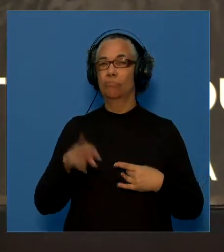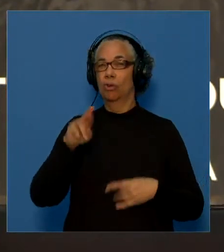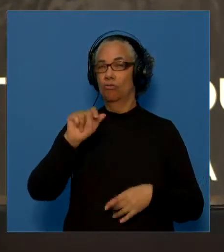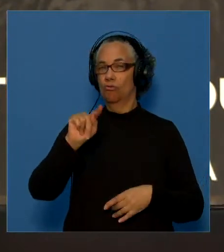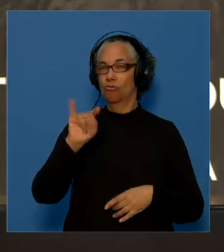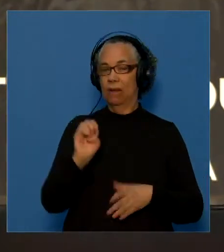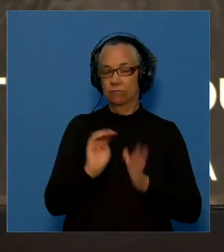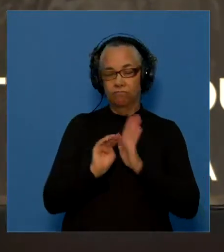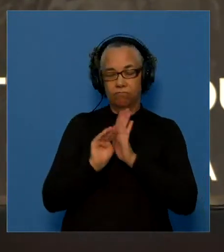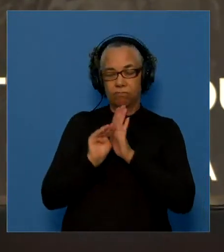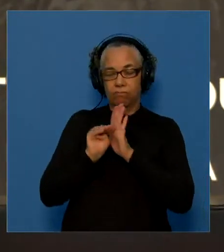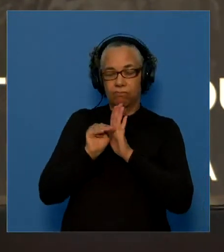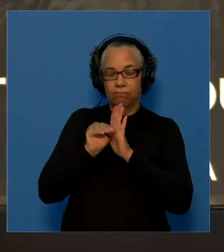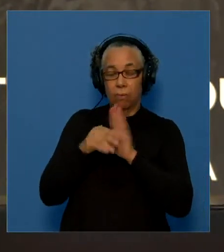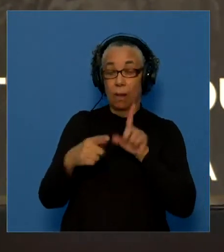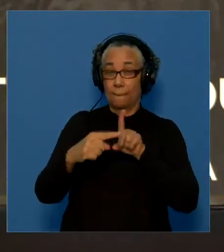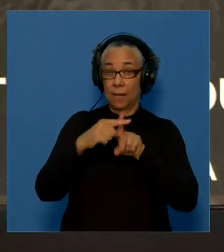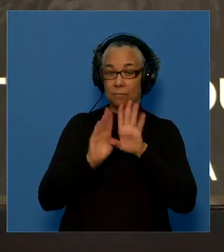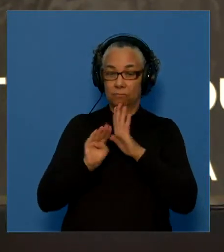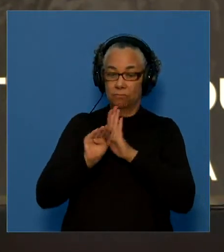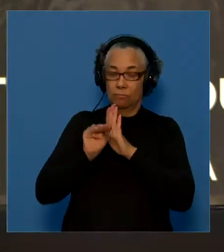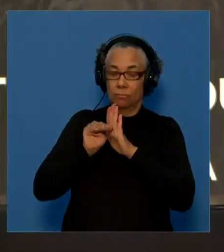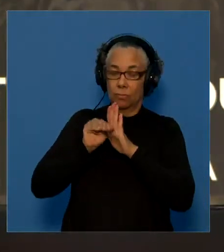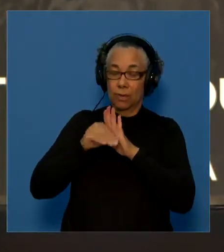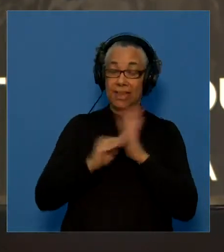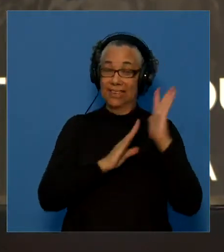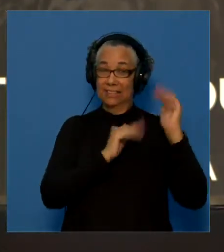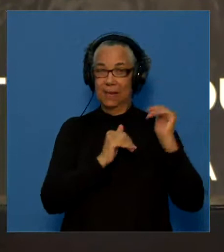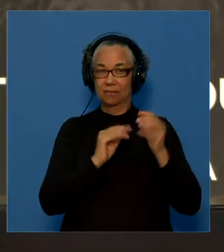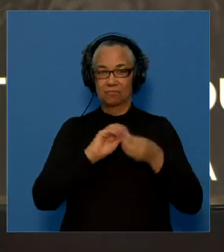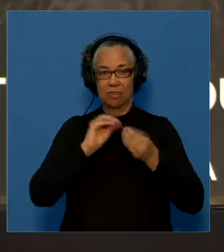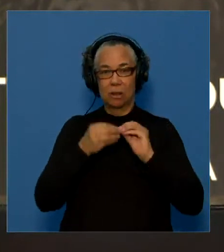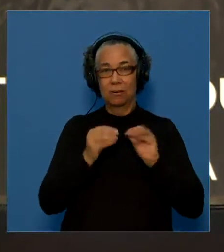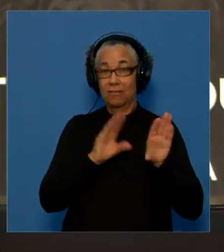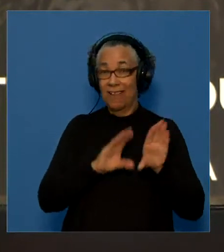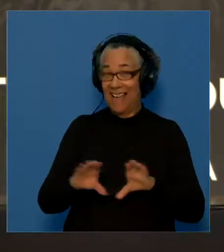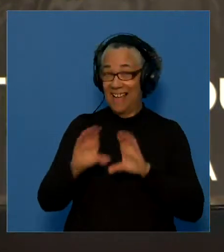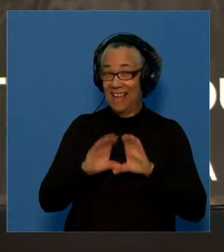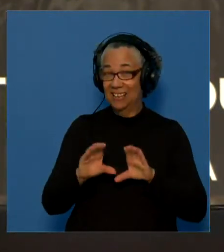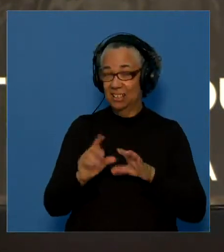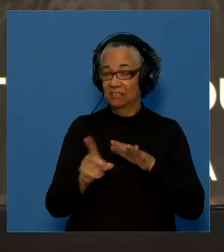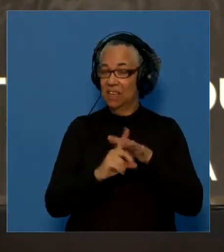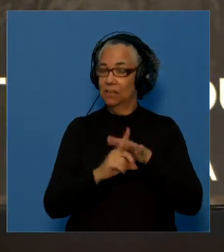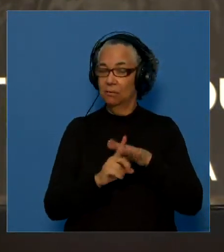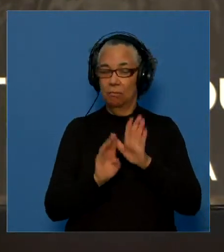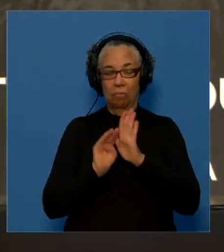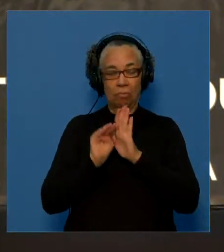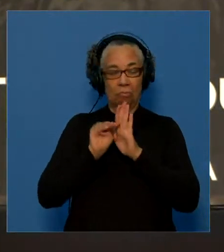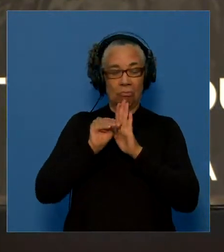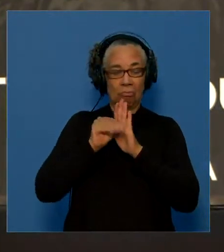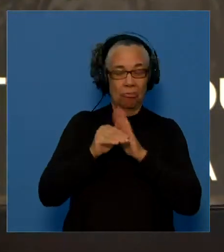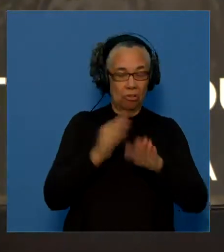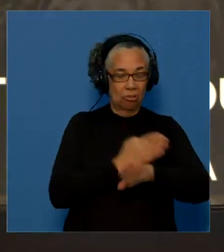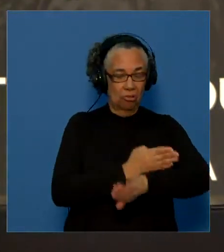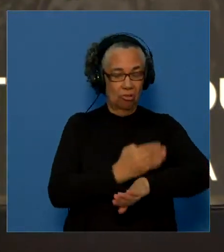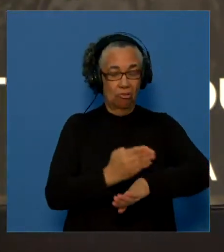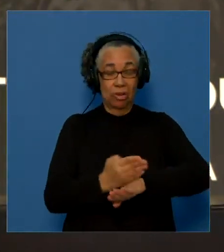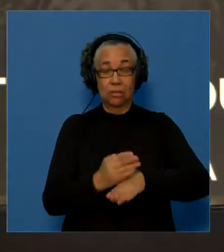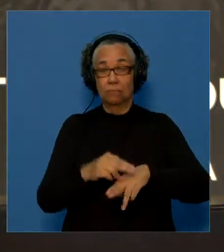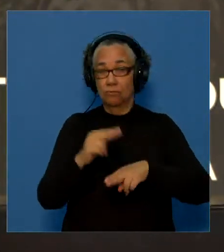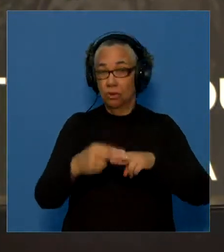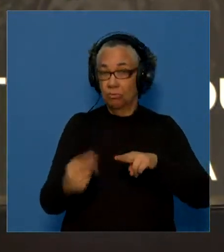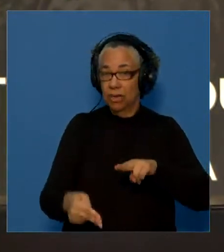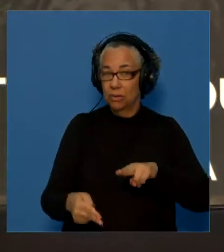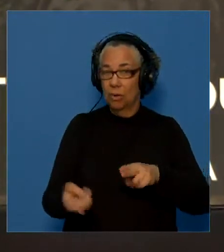is dropping, and we can expect the number of active cases to also decrease, while the number of recoveries will continue to rise.